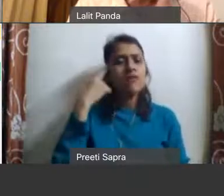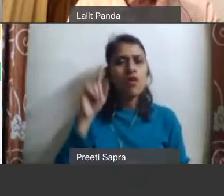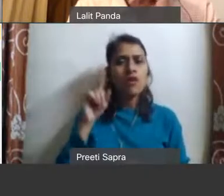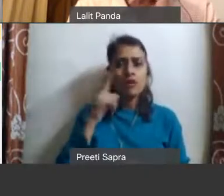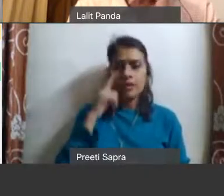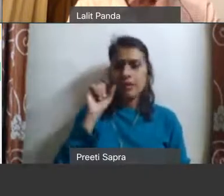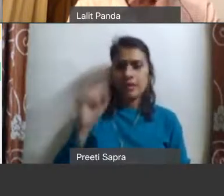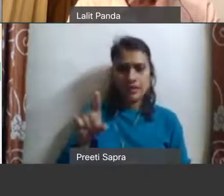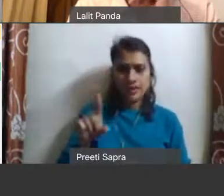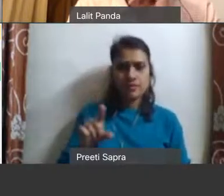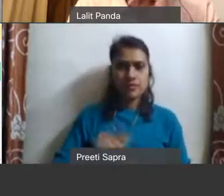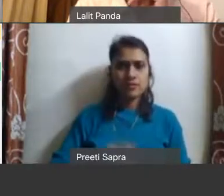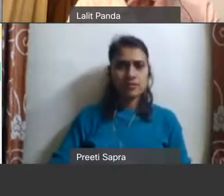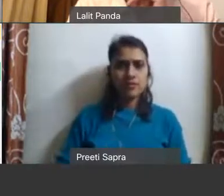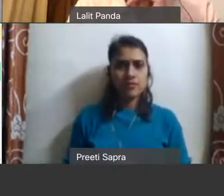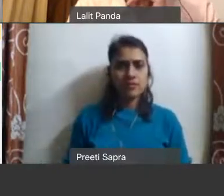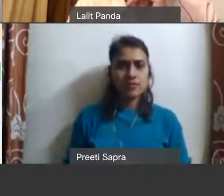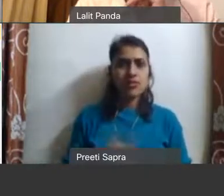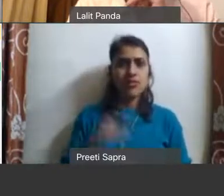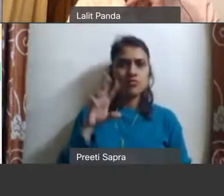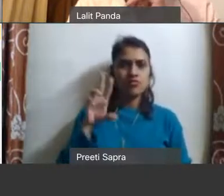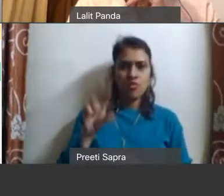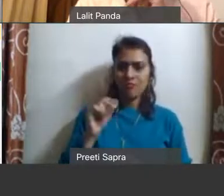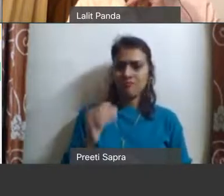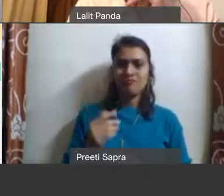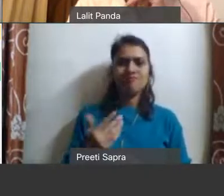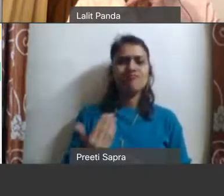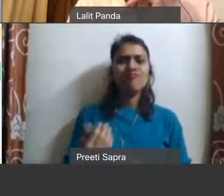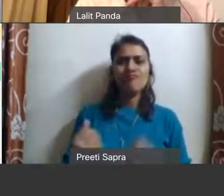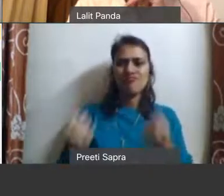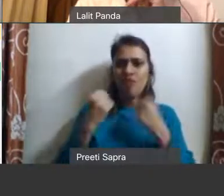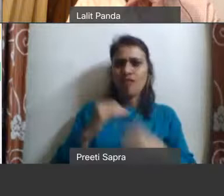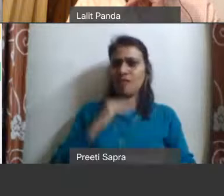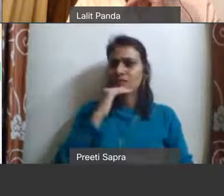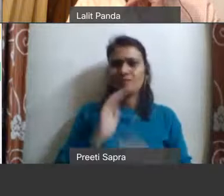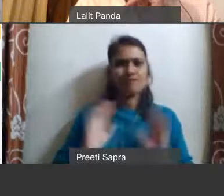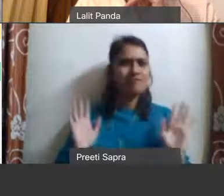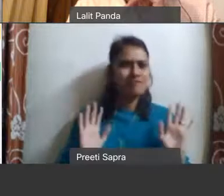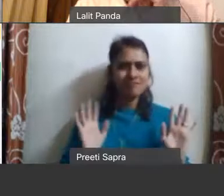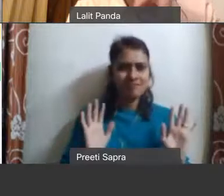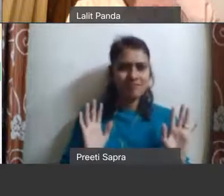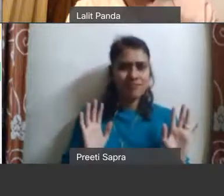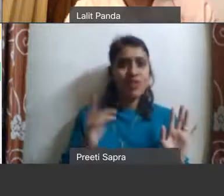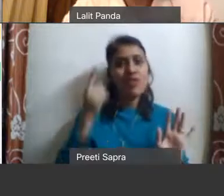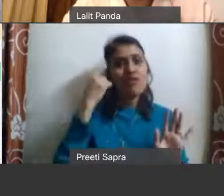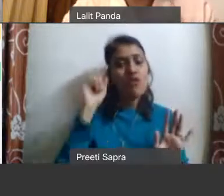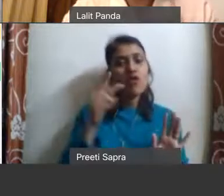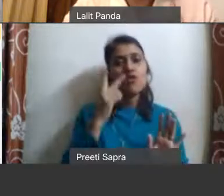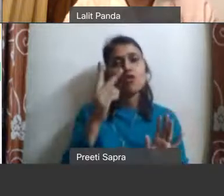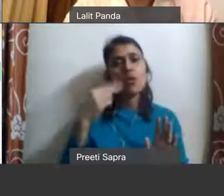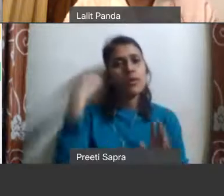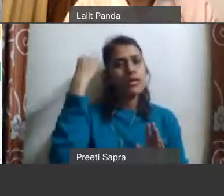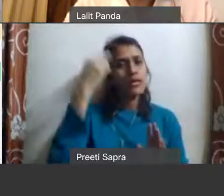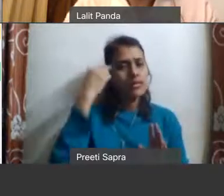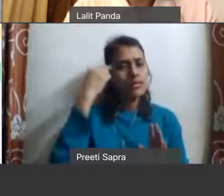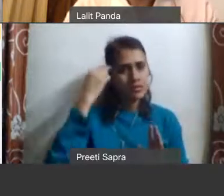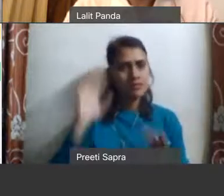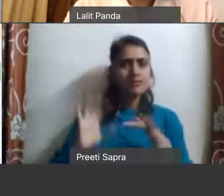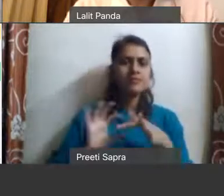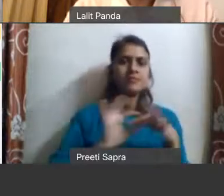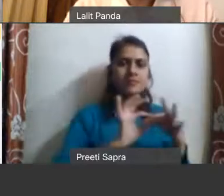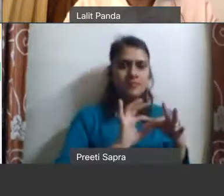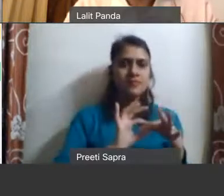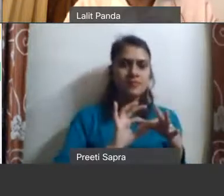test is not a strong enough ground. And for the two main reasons, interrelated